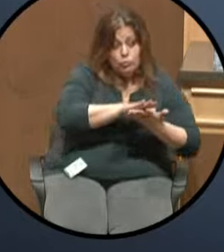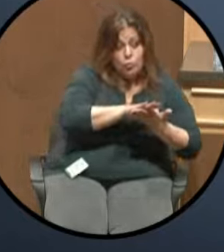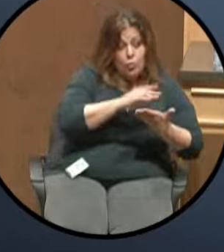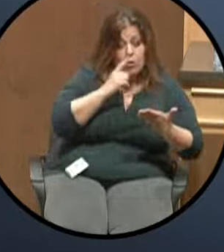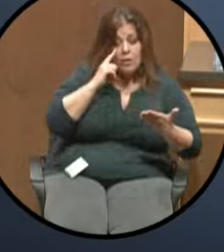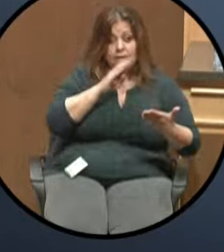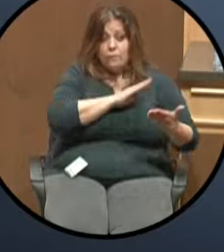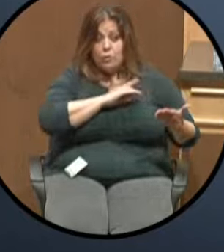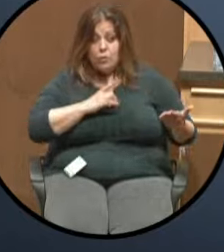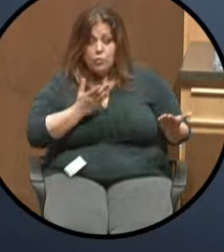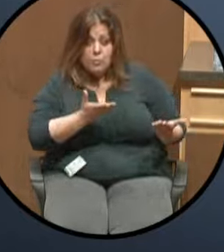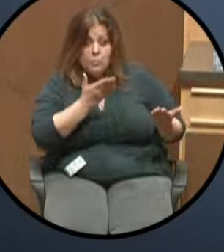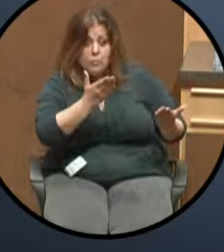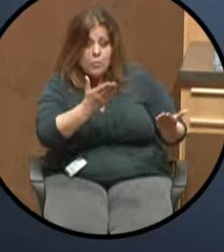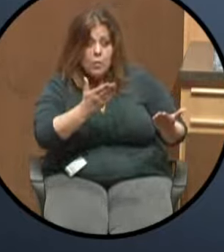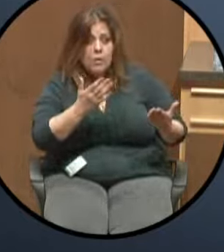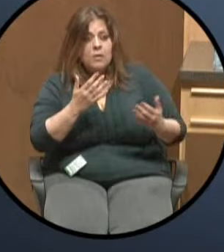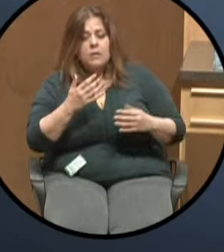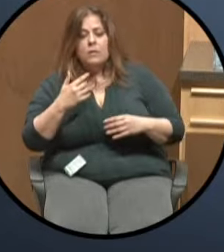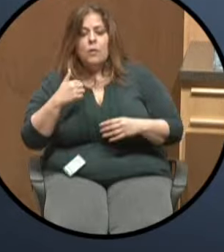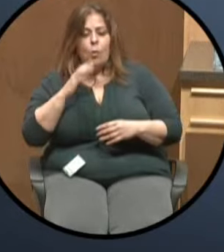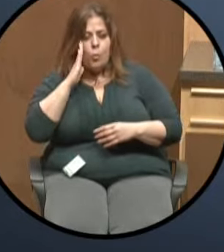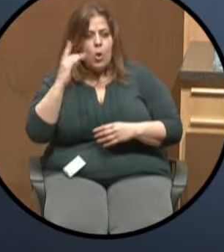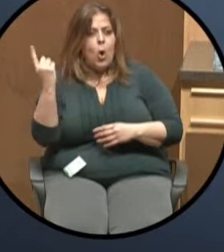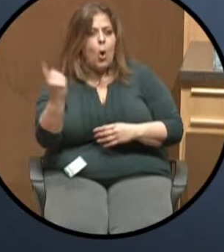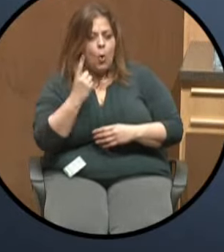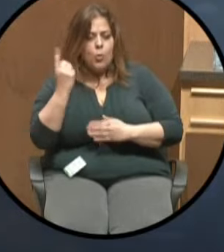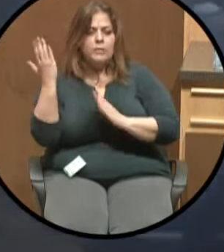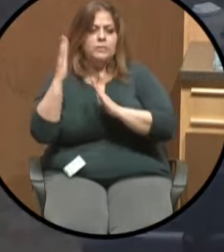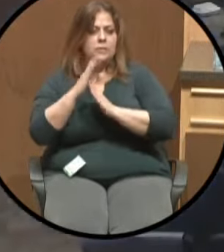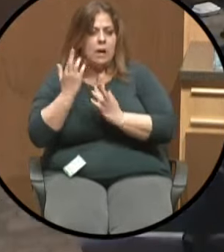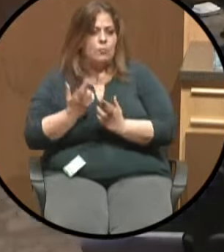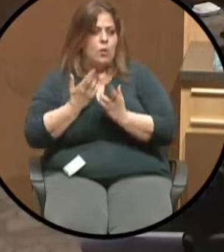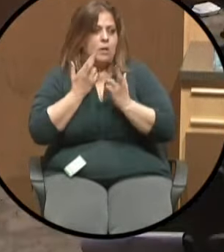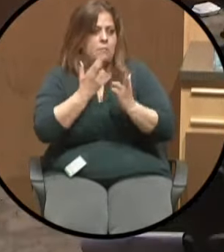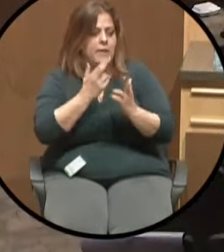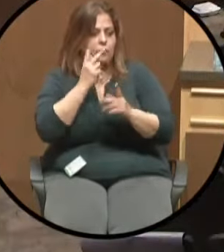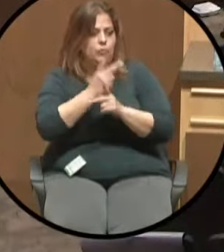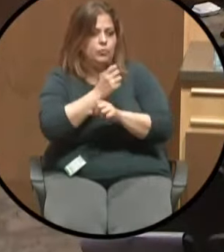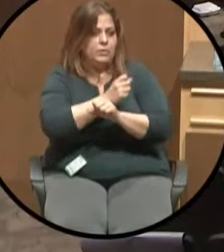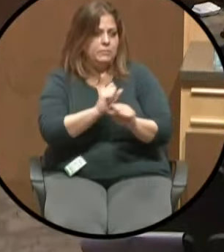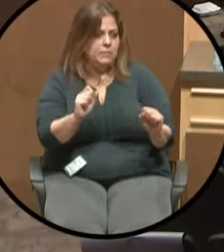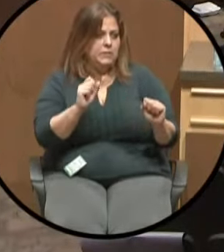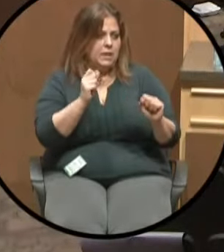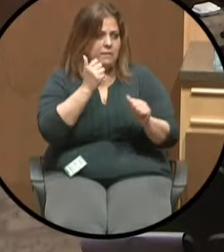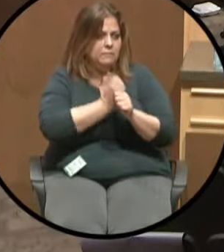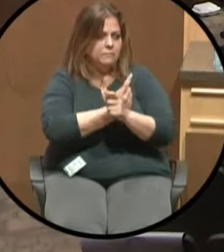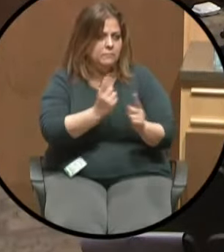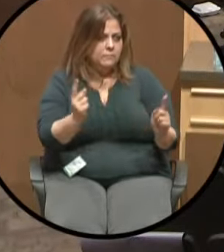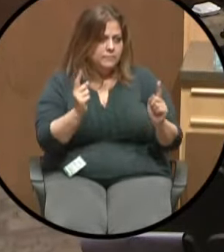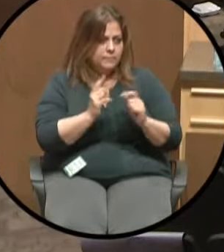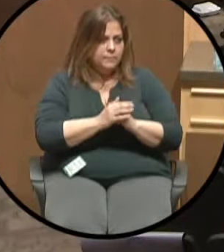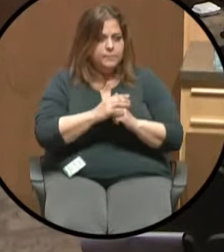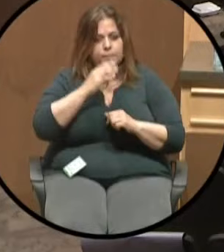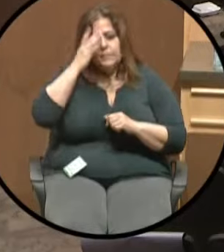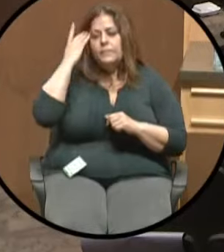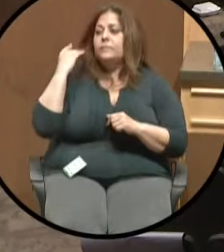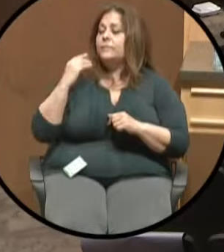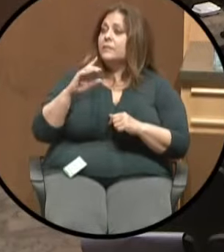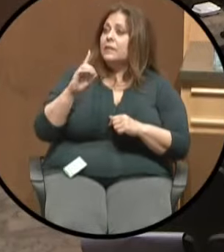best recommendations to keep our families and our children safe. Thank you. Thank you, Dr. Hsu. Dr. Ajay?